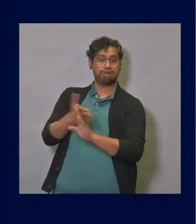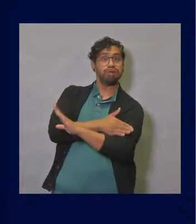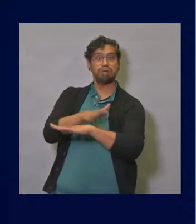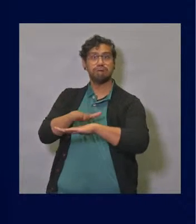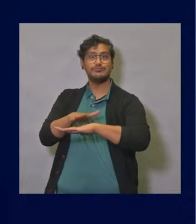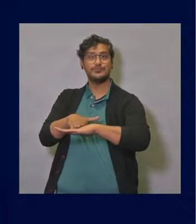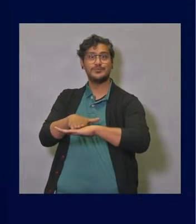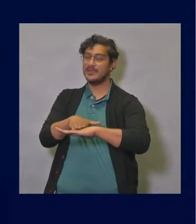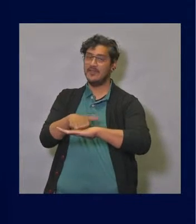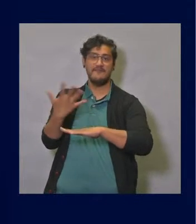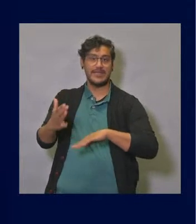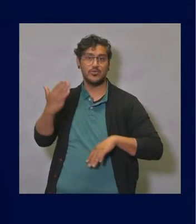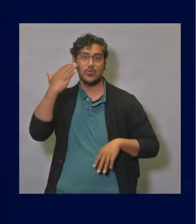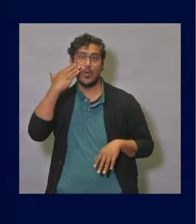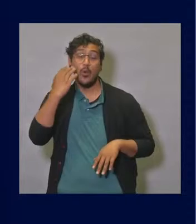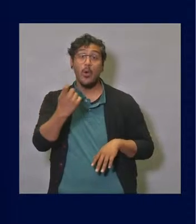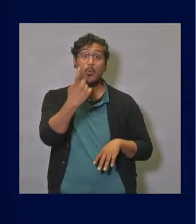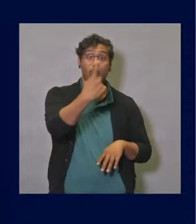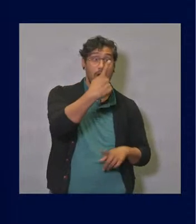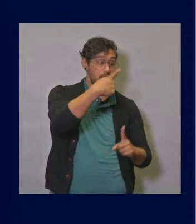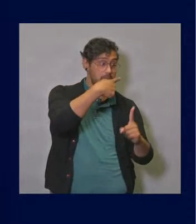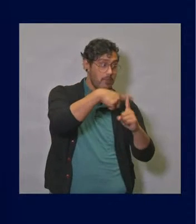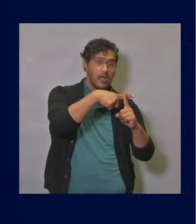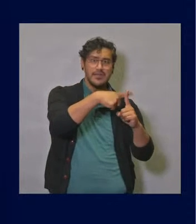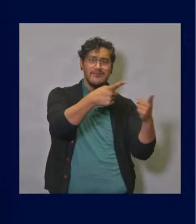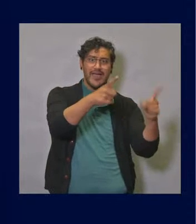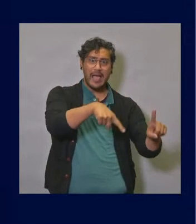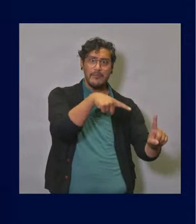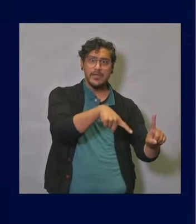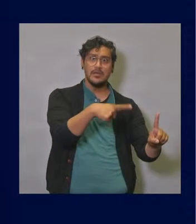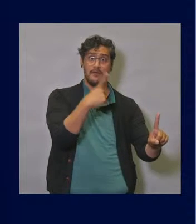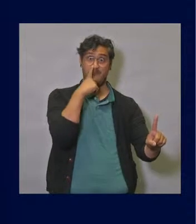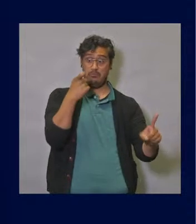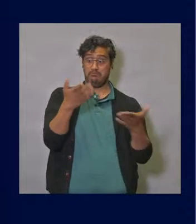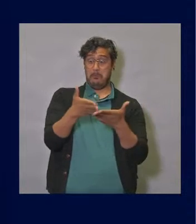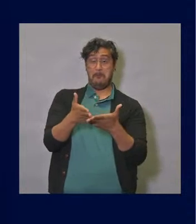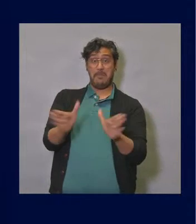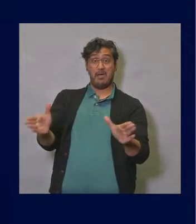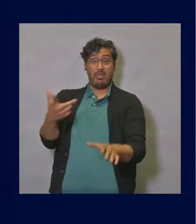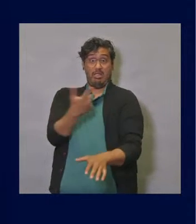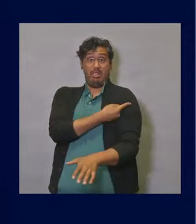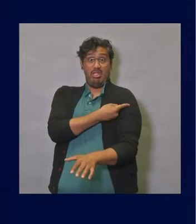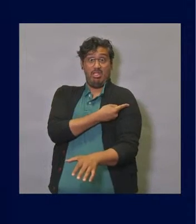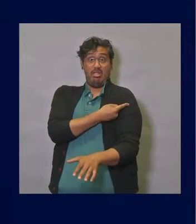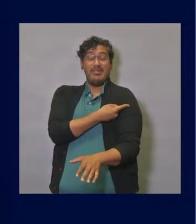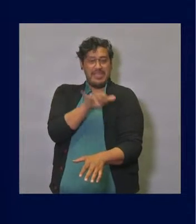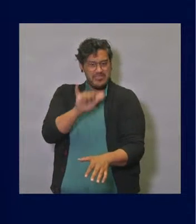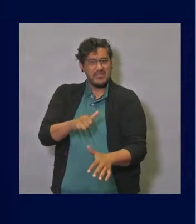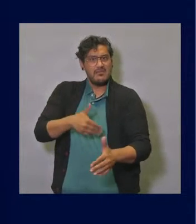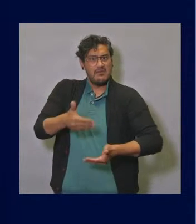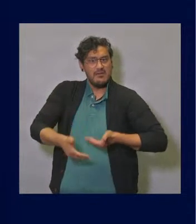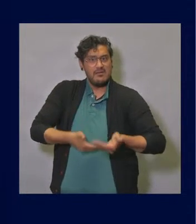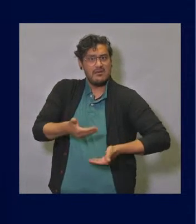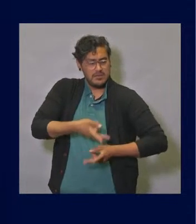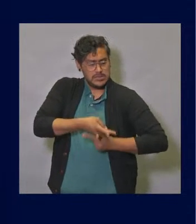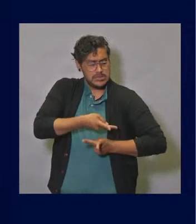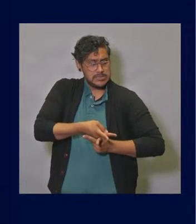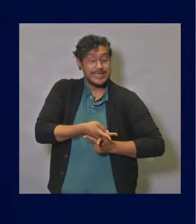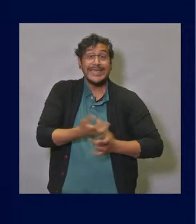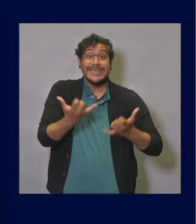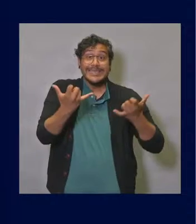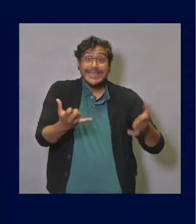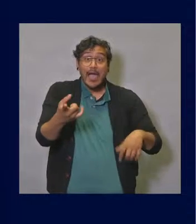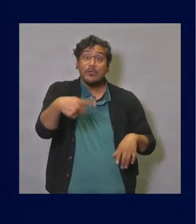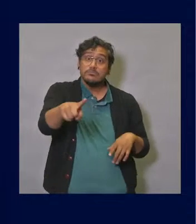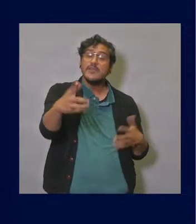forearmed. One positive consequence of this very public vaccine safety assurance process is that patients now know to be on